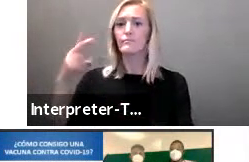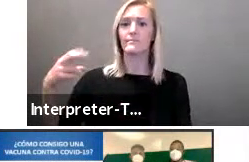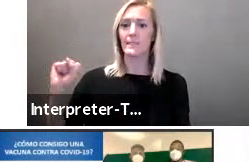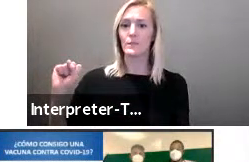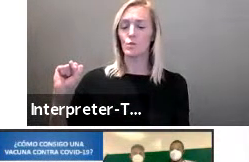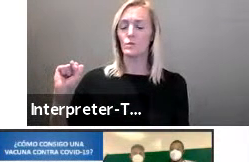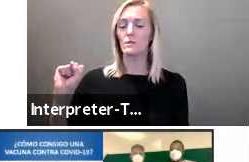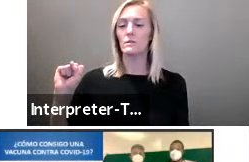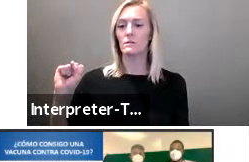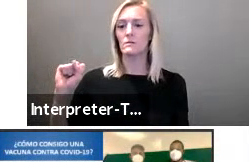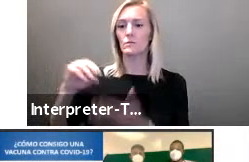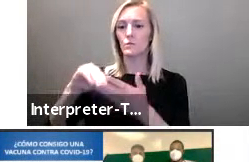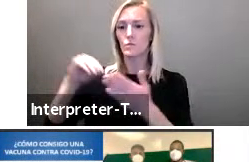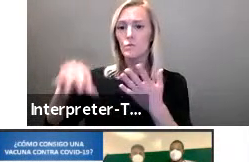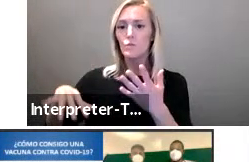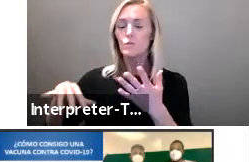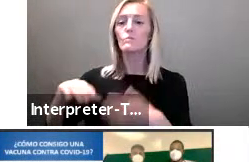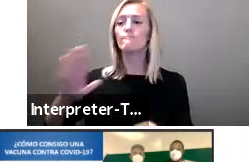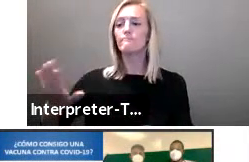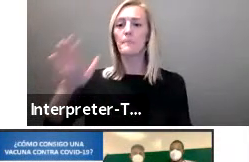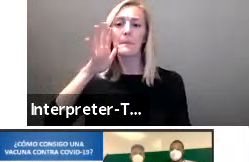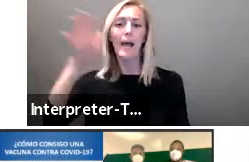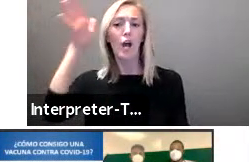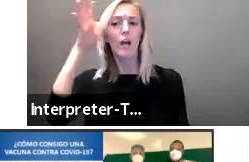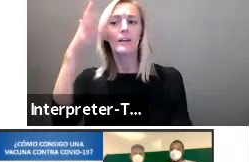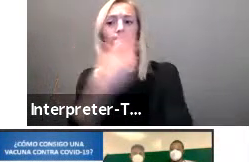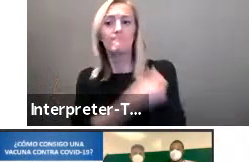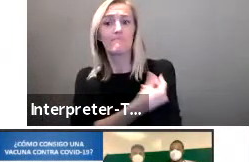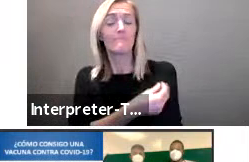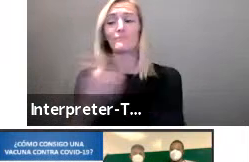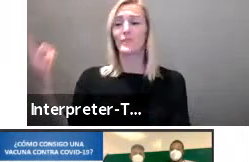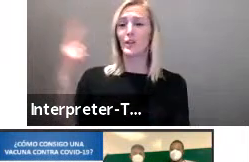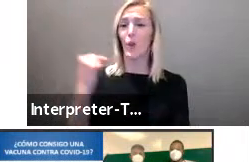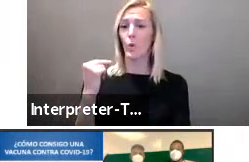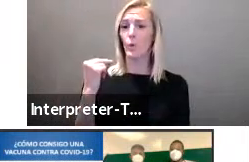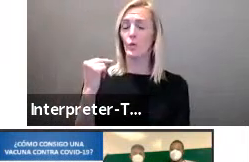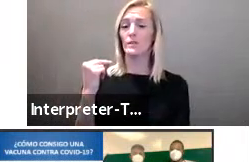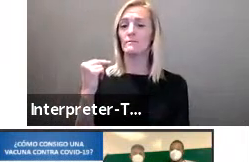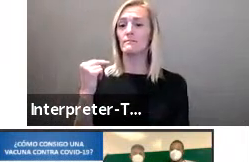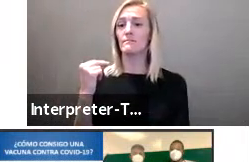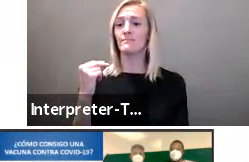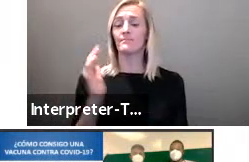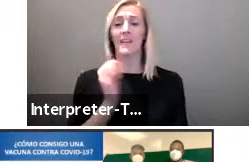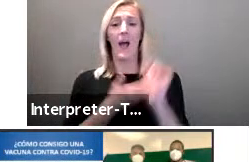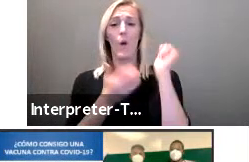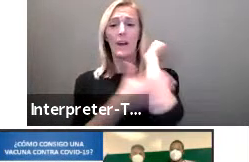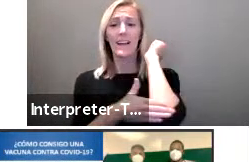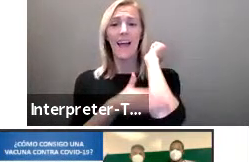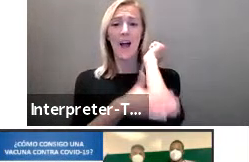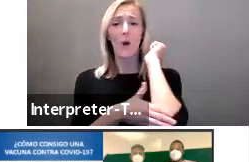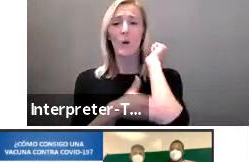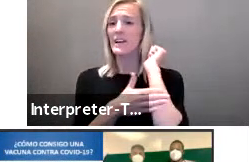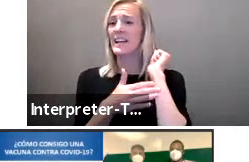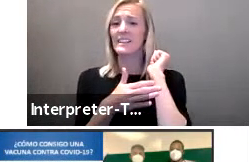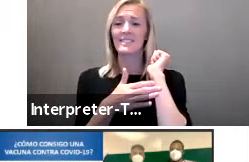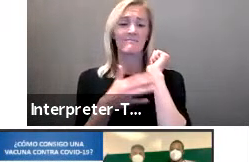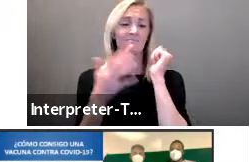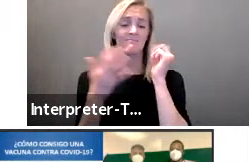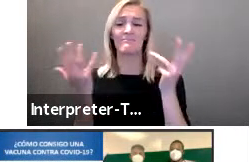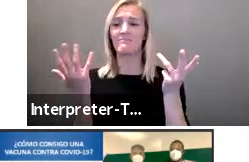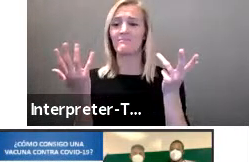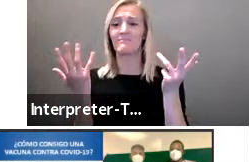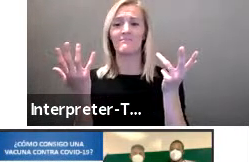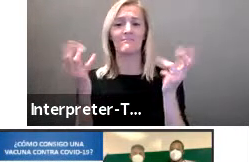school students and their parents. And we were told no, our county is not doing anything